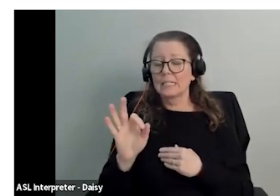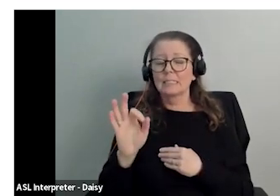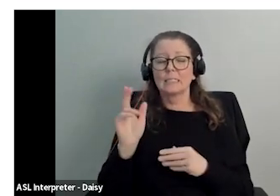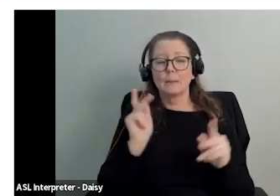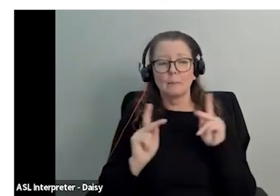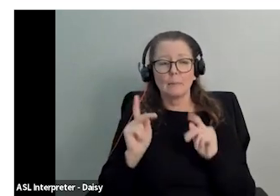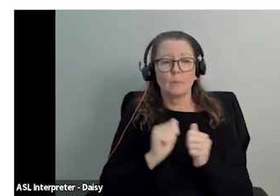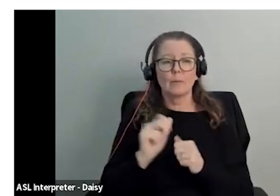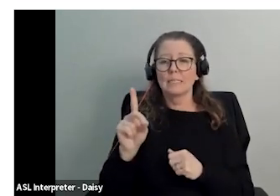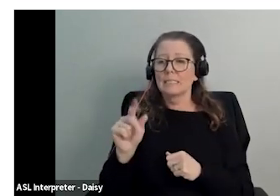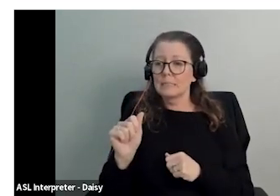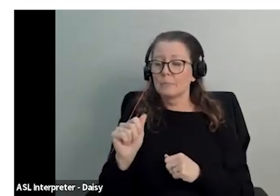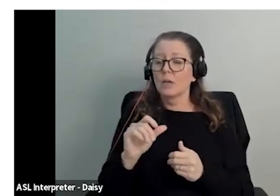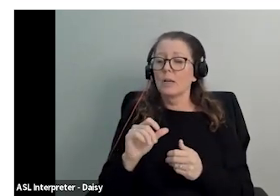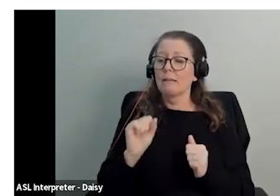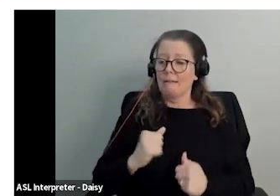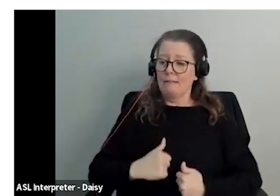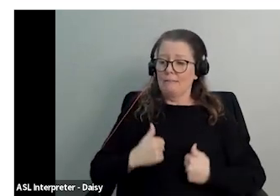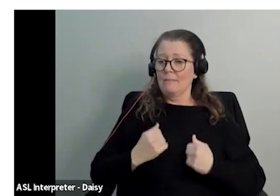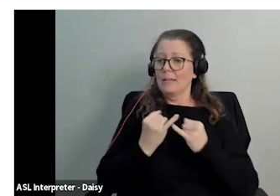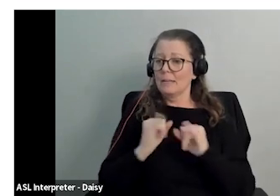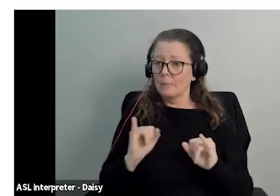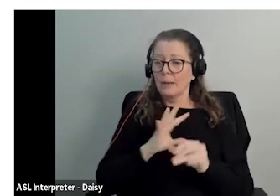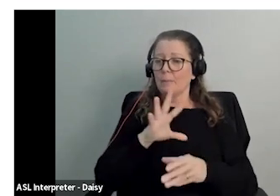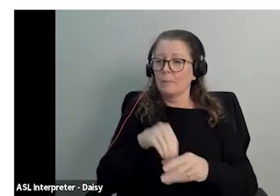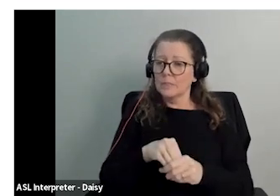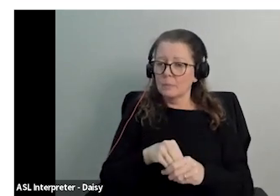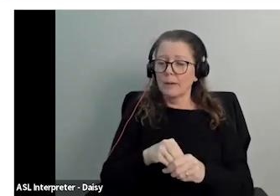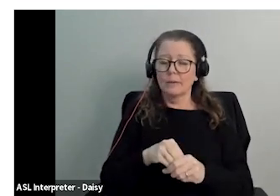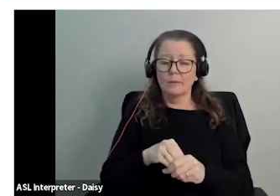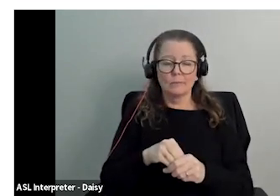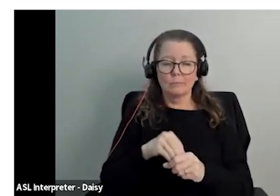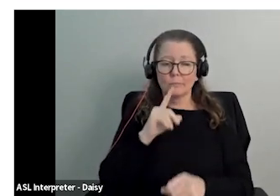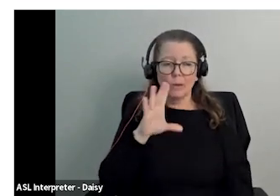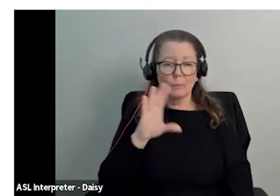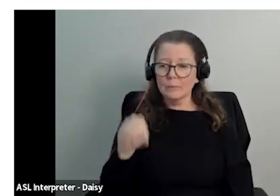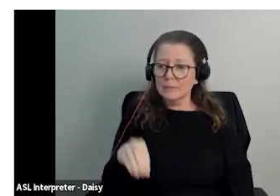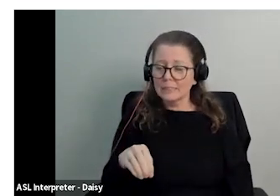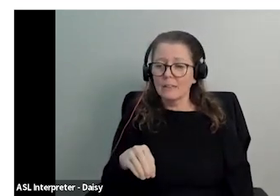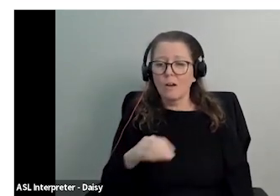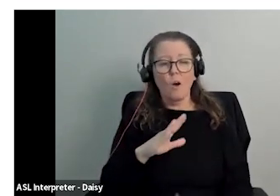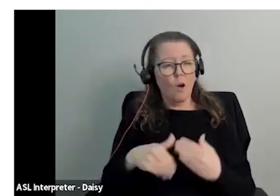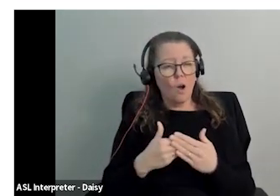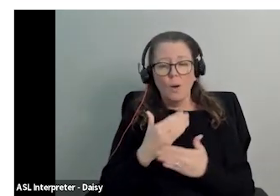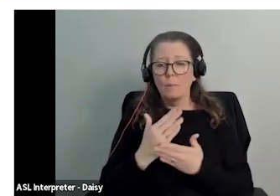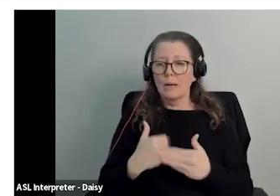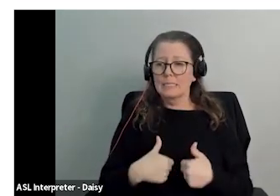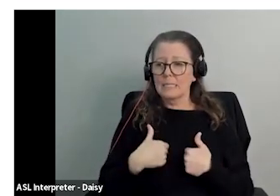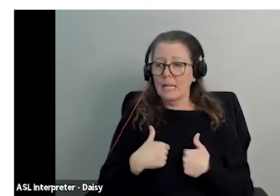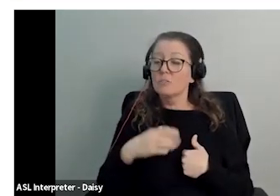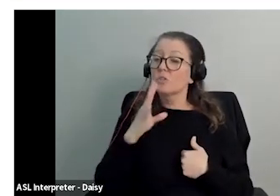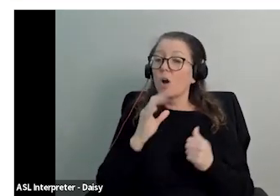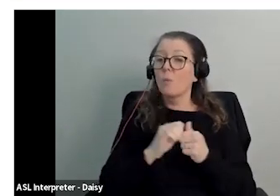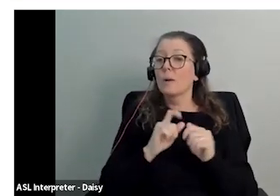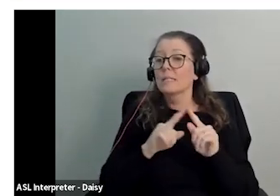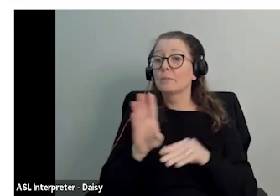disabilities being able to live independently and participate fully in all aspects of life. You can really, when you're talking to your stakeholders, making the